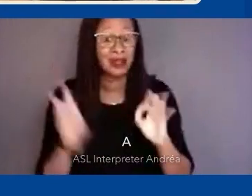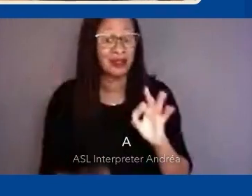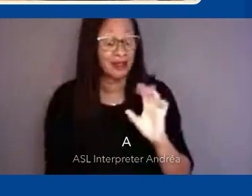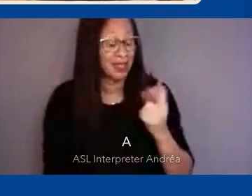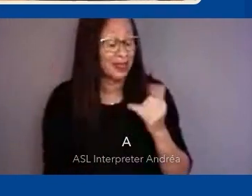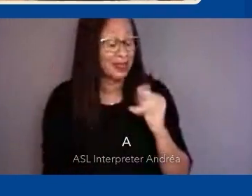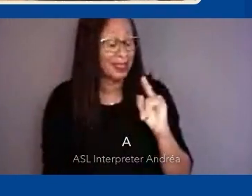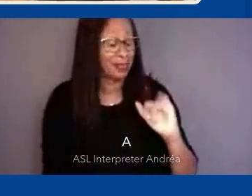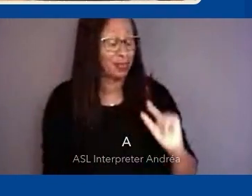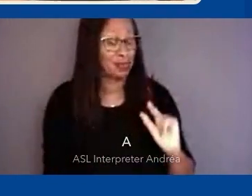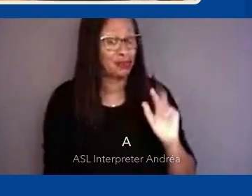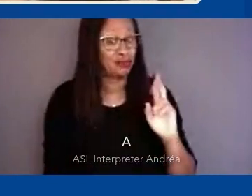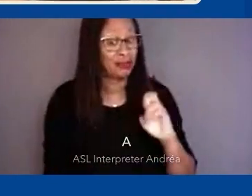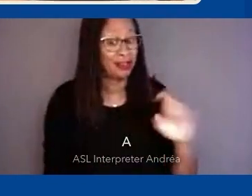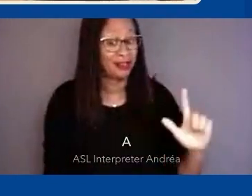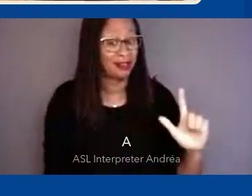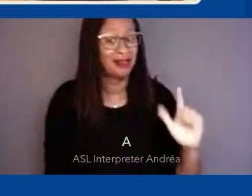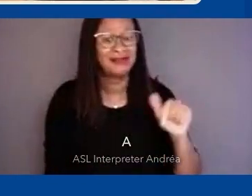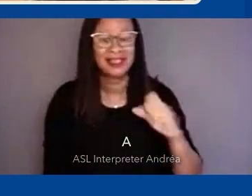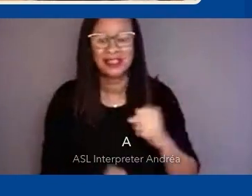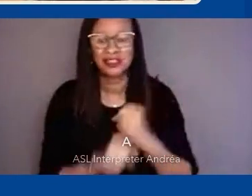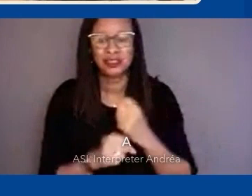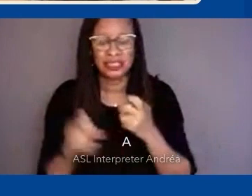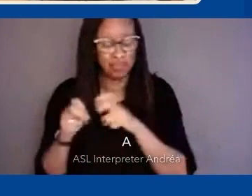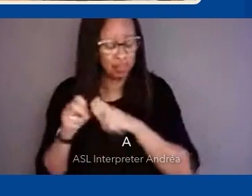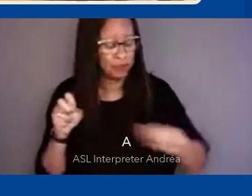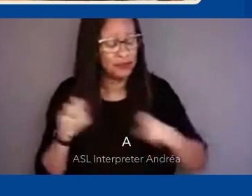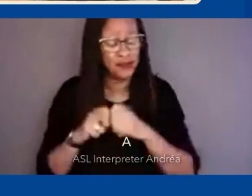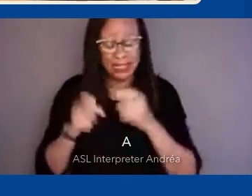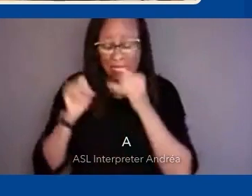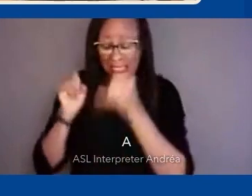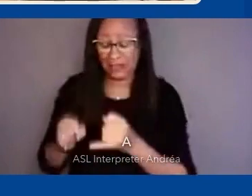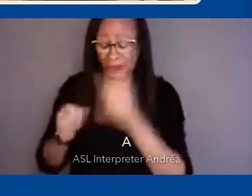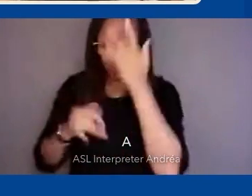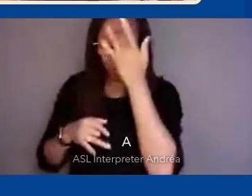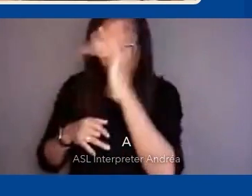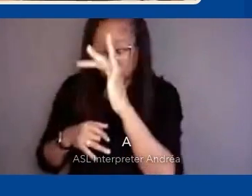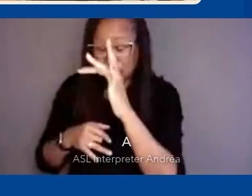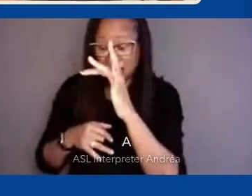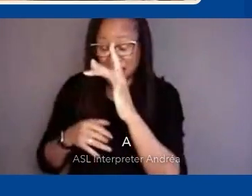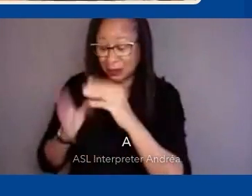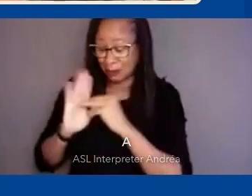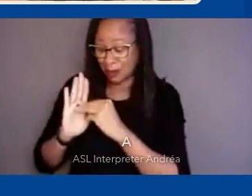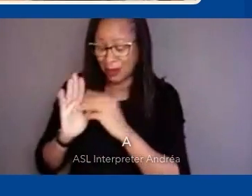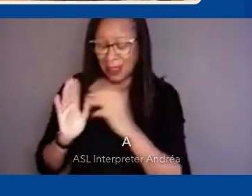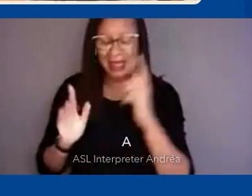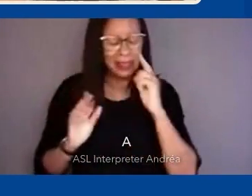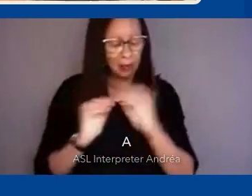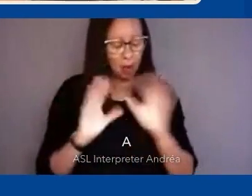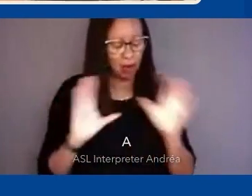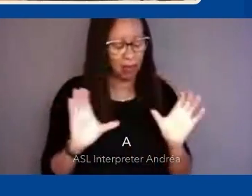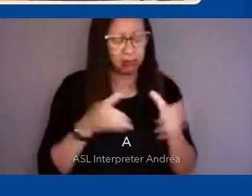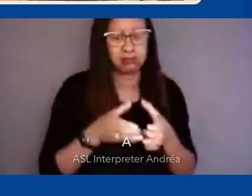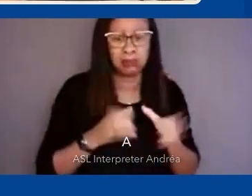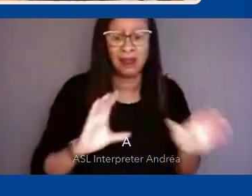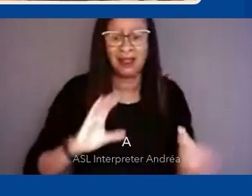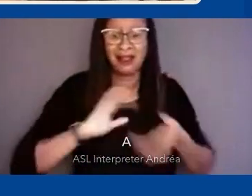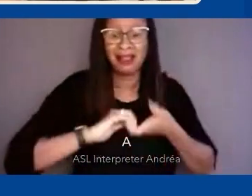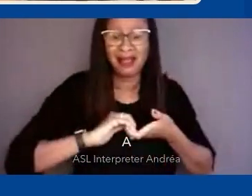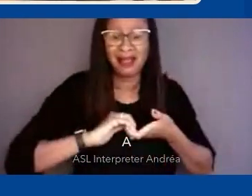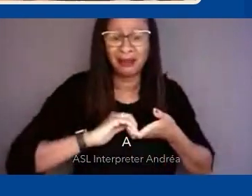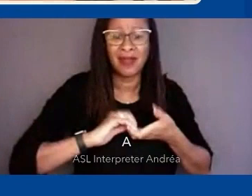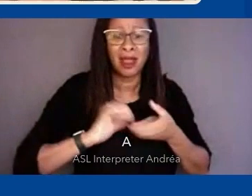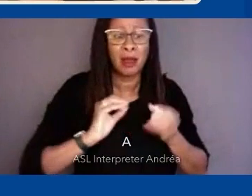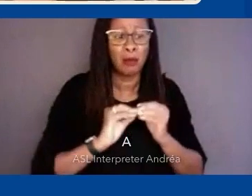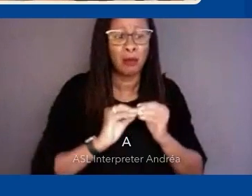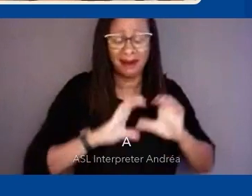is shifting away from like the individual genius model and thinking more in a communal, collaborative, or